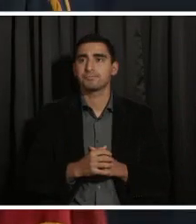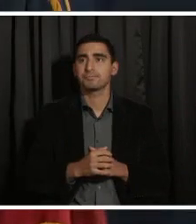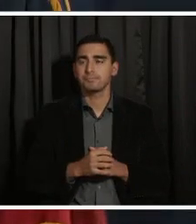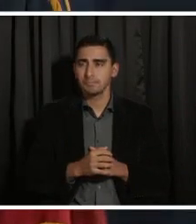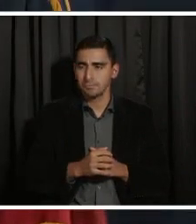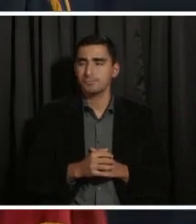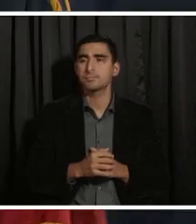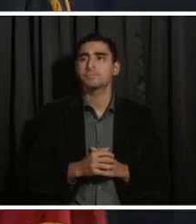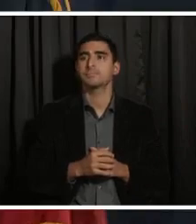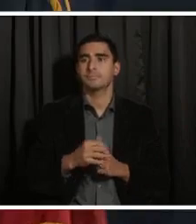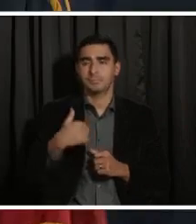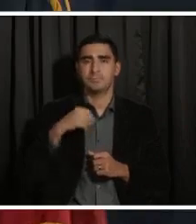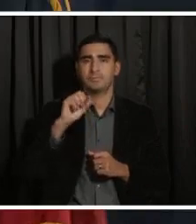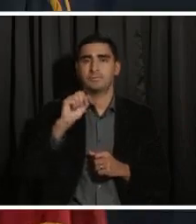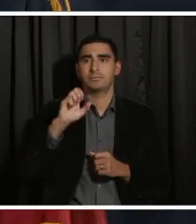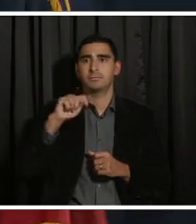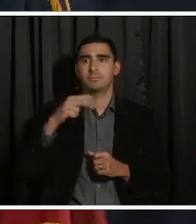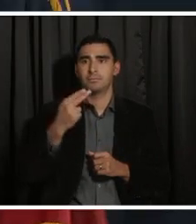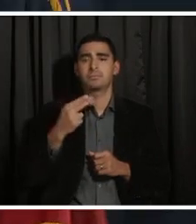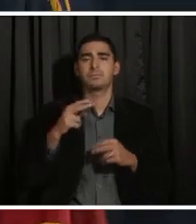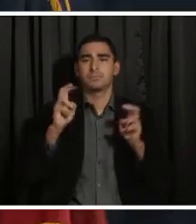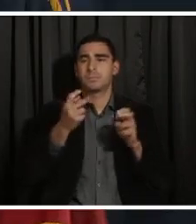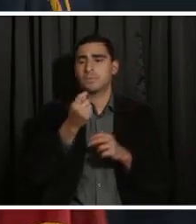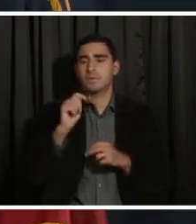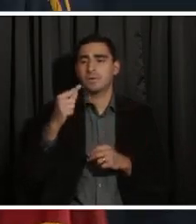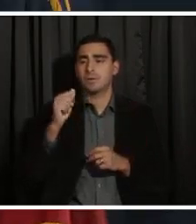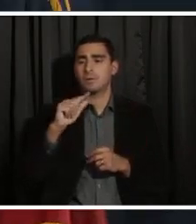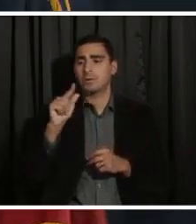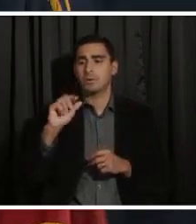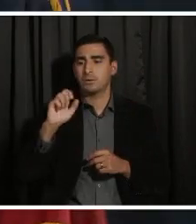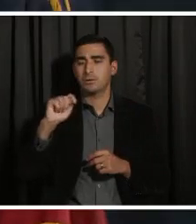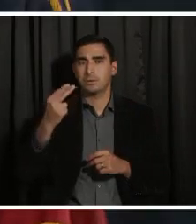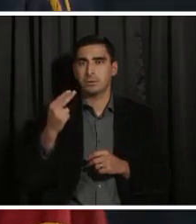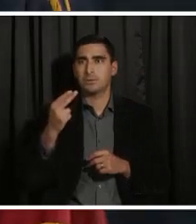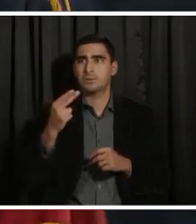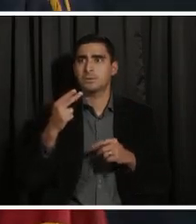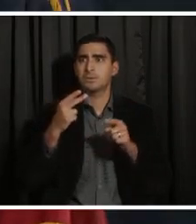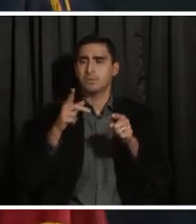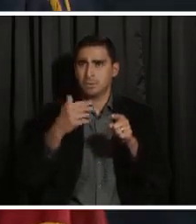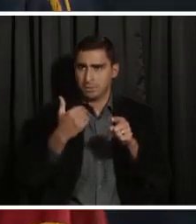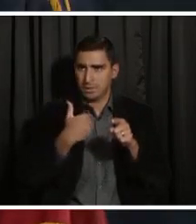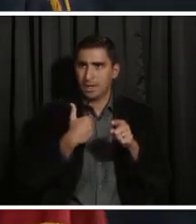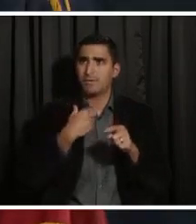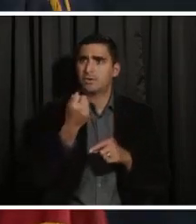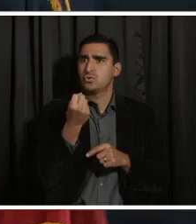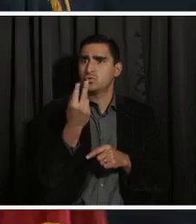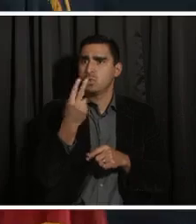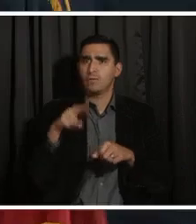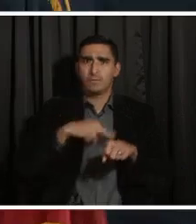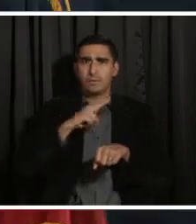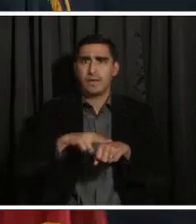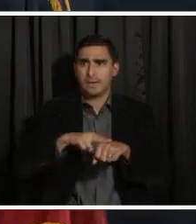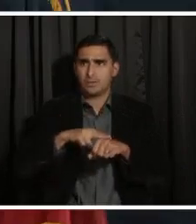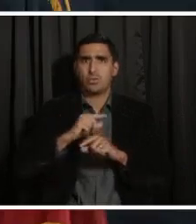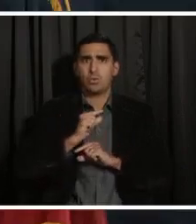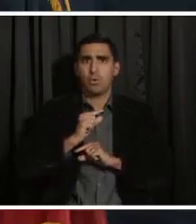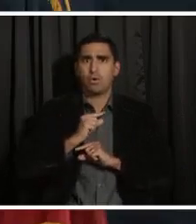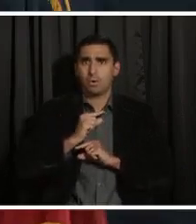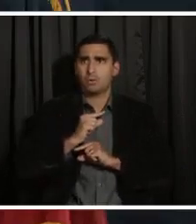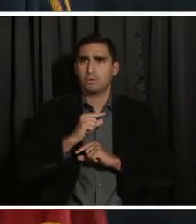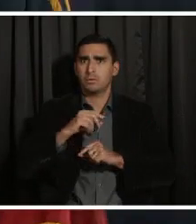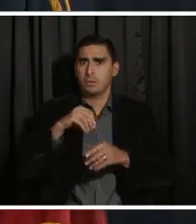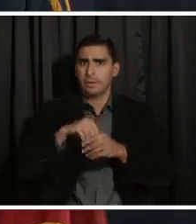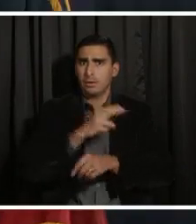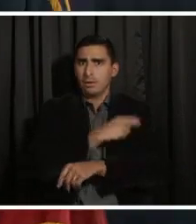Hi, Governor. Seth, the Gazette. CDPHE told me that there are 12 National Guardsmen helping, with hospital staffing in various capacities. Are